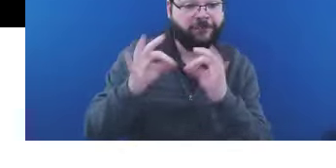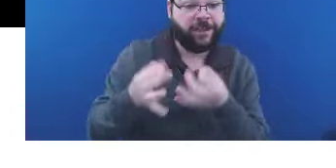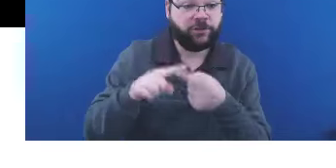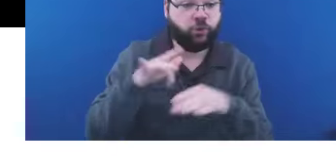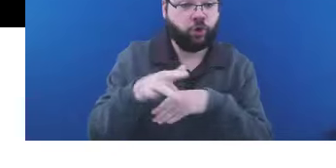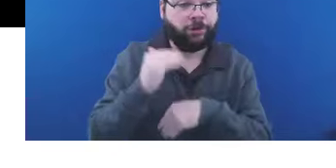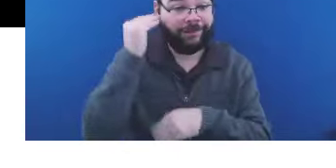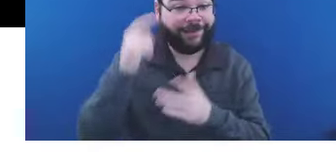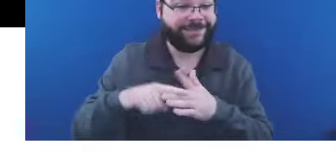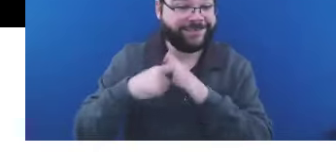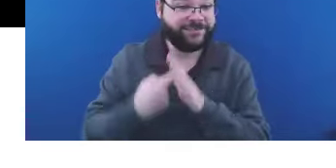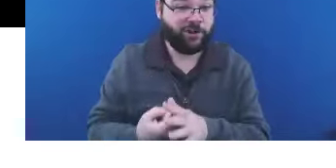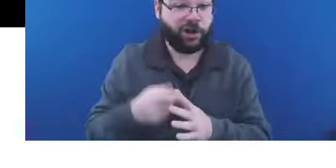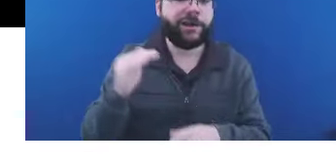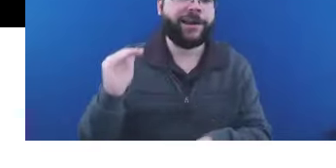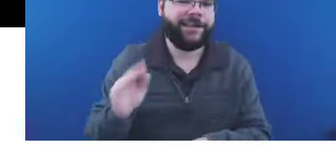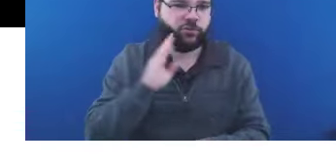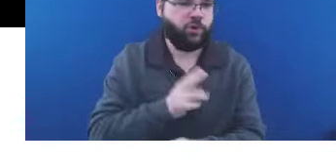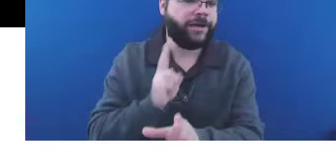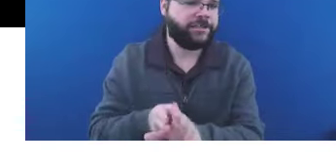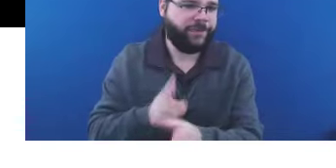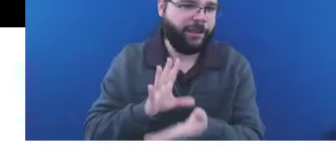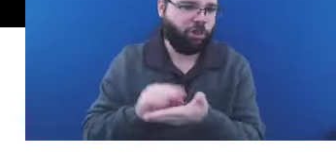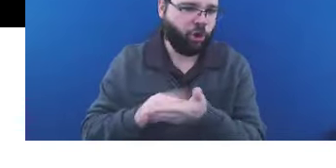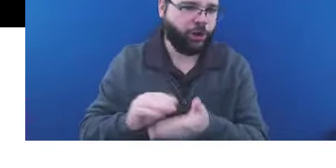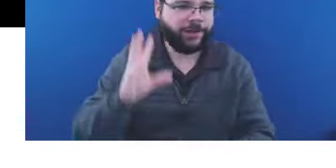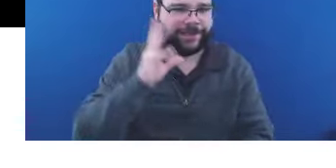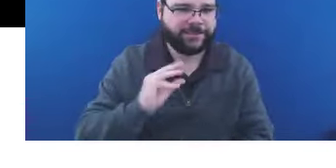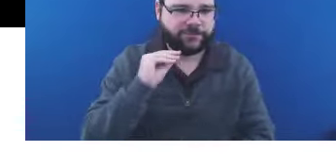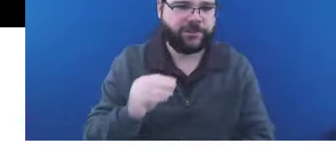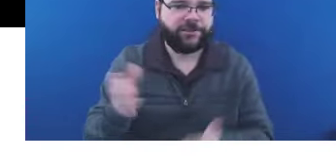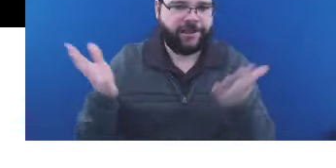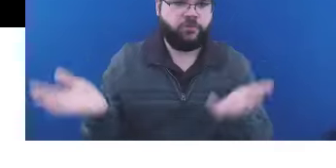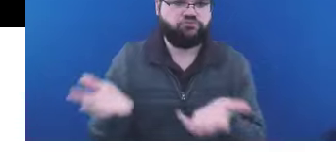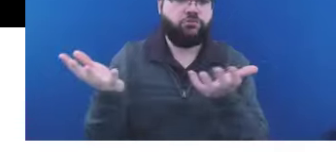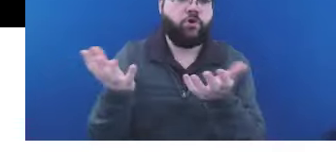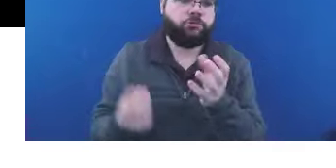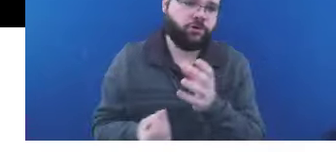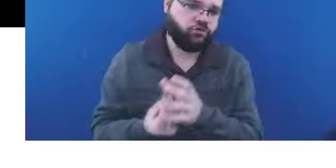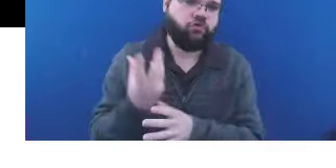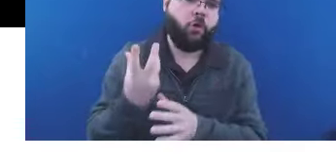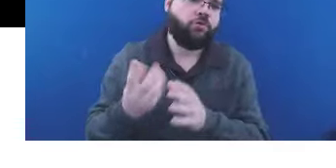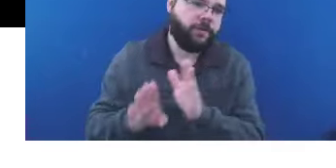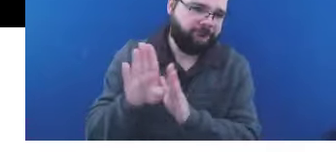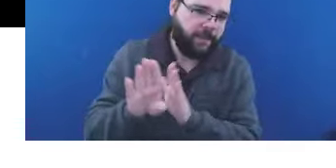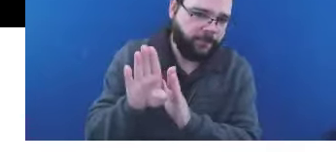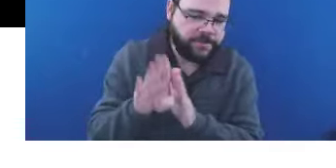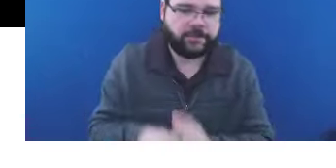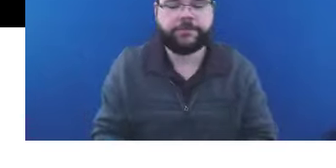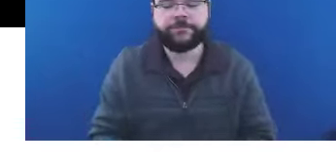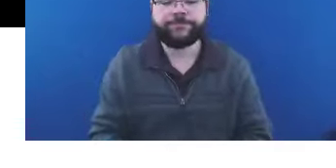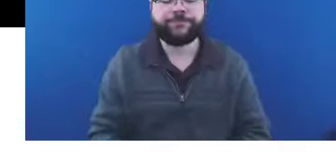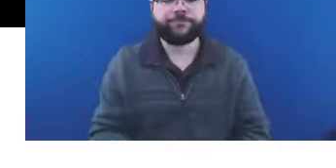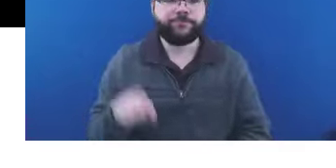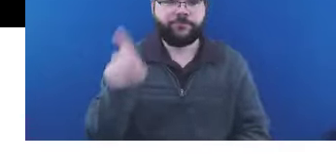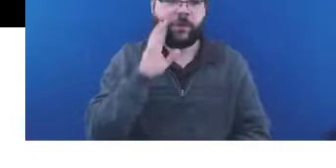Start, children will participate in learning experiences that promote their growth and development. They will